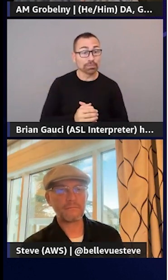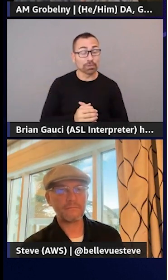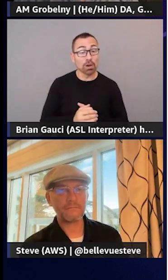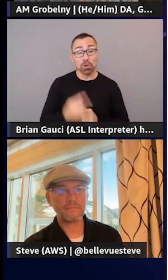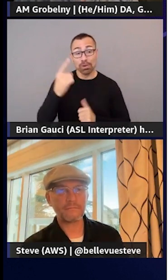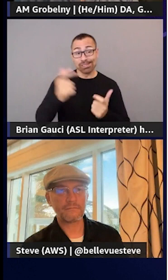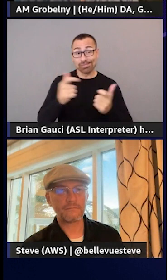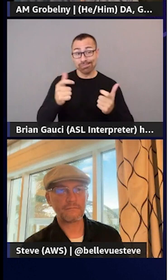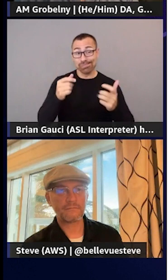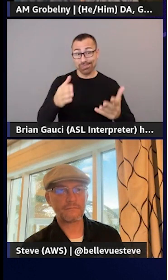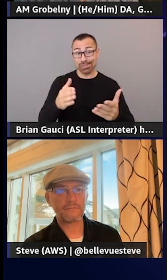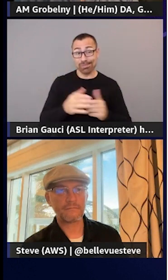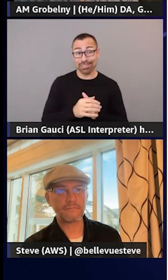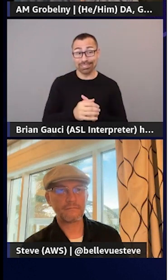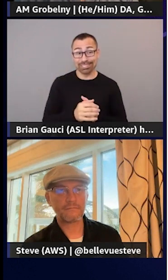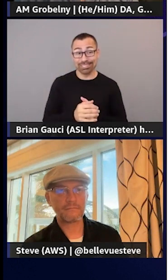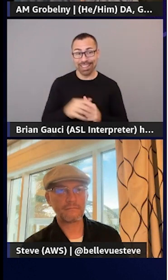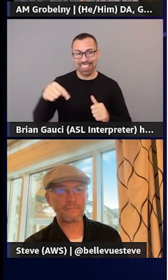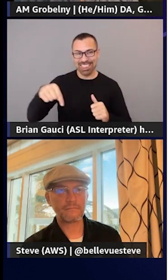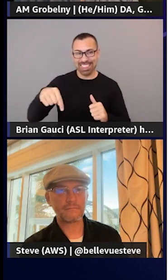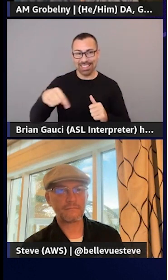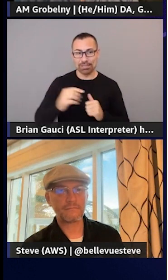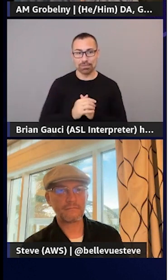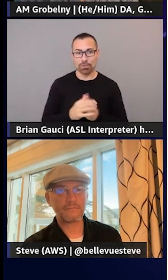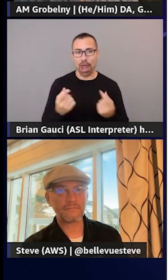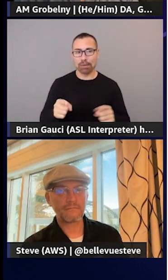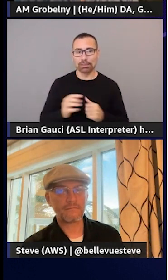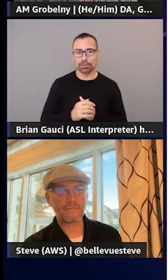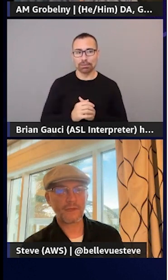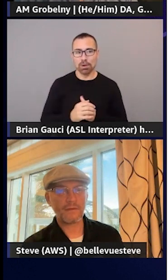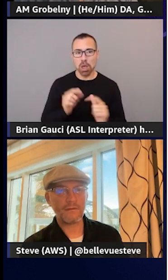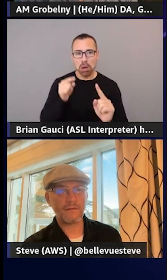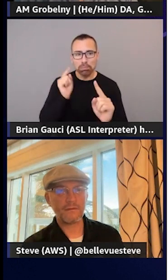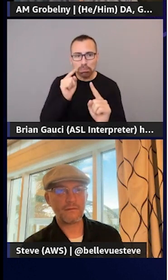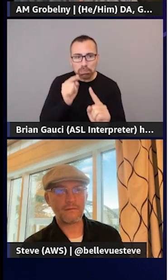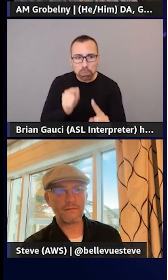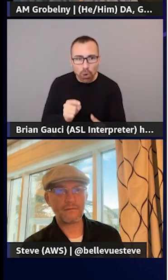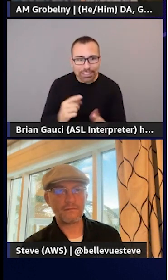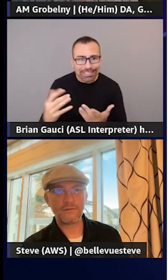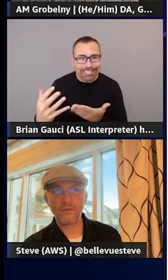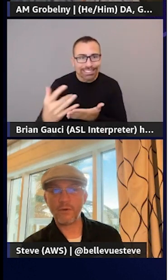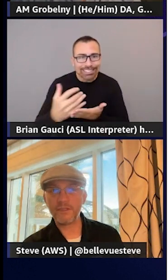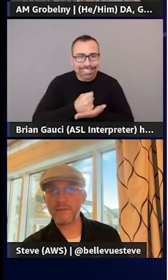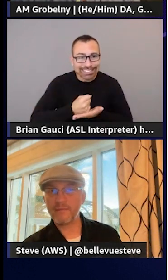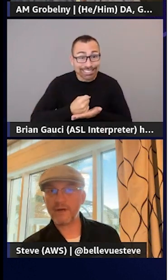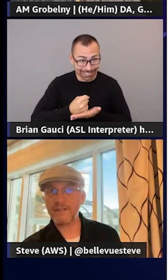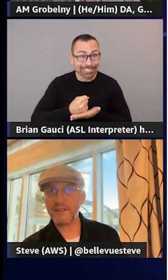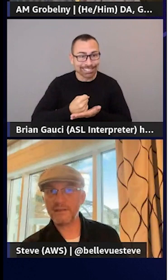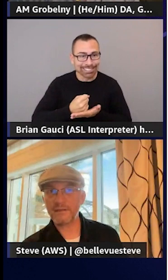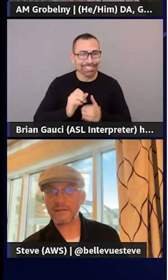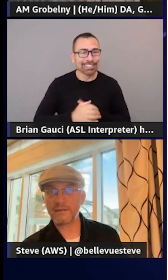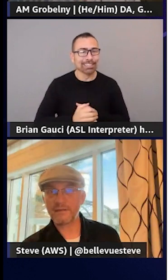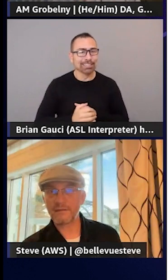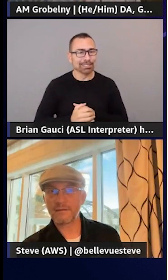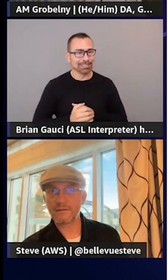ways, you get points, Steve. You get points. So, do points make